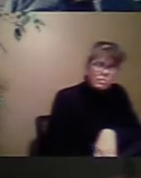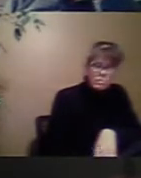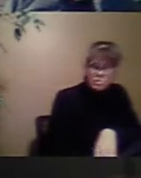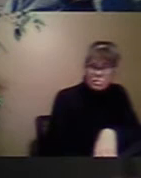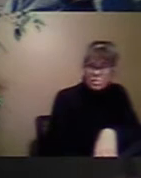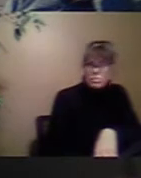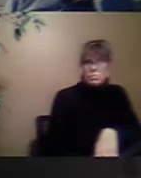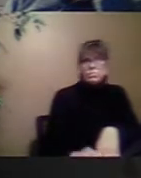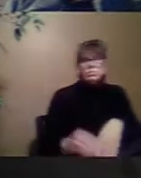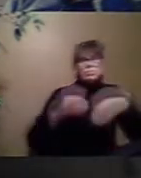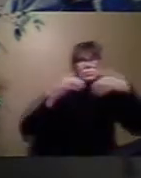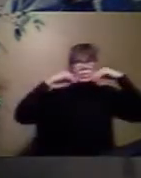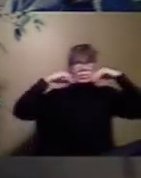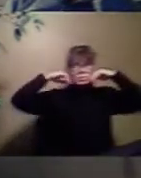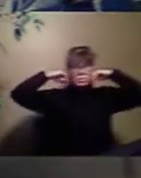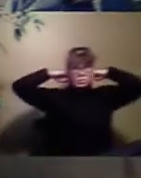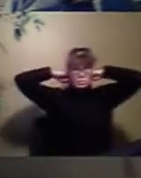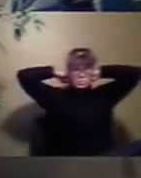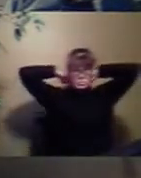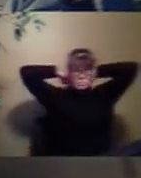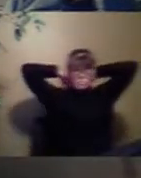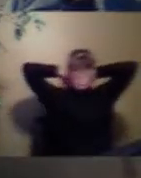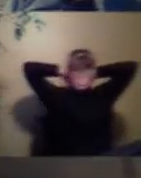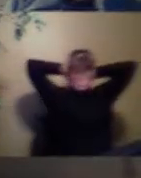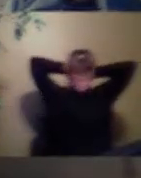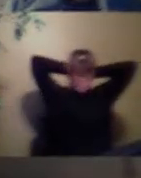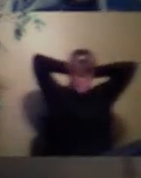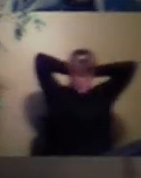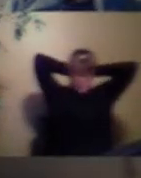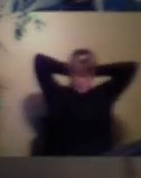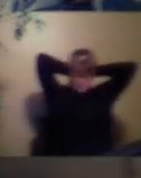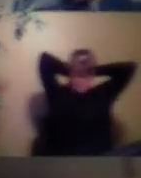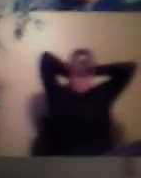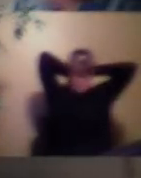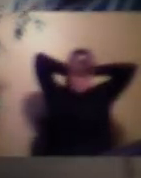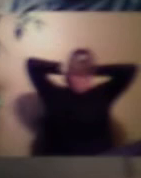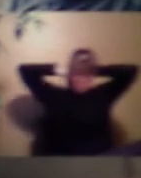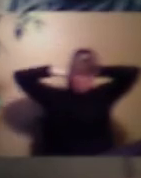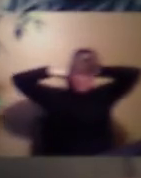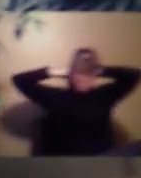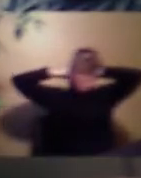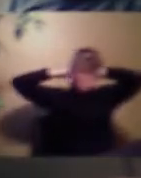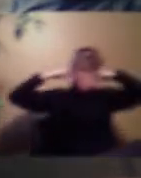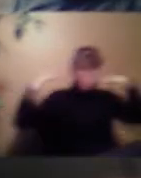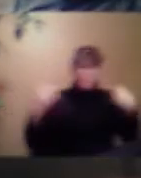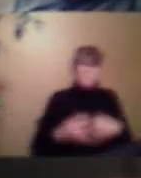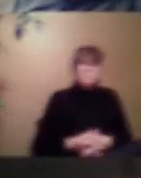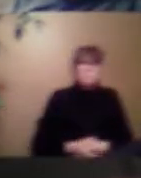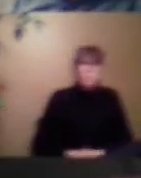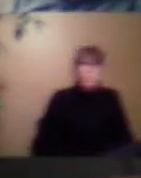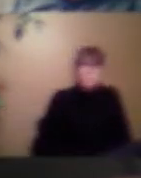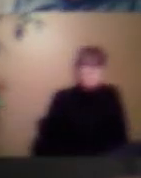we have it in that, we have a thing right here that the council reviews the budget and it reviews the water.